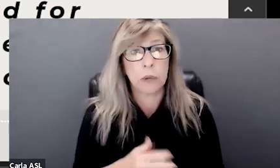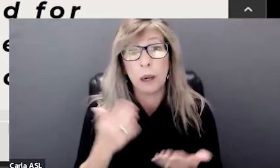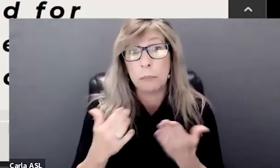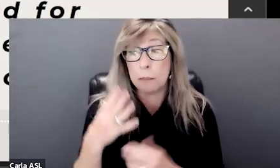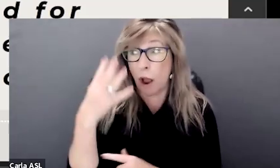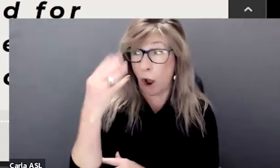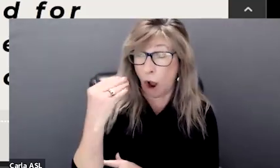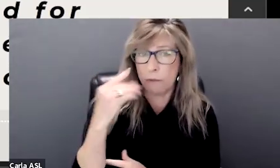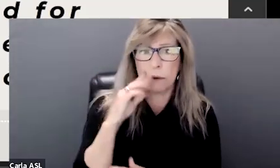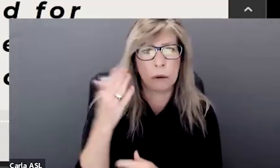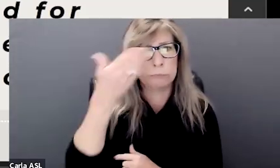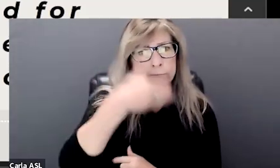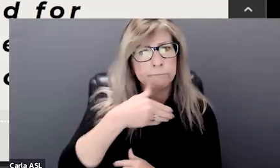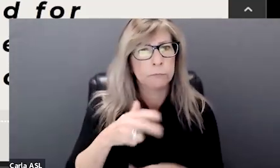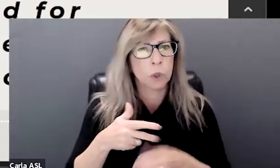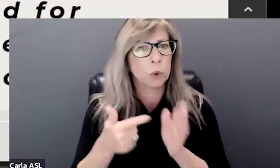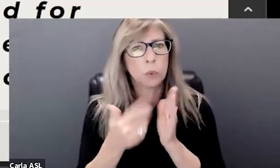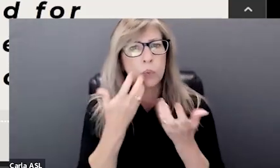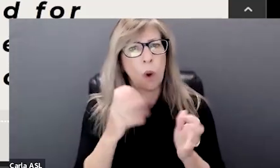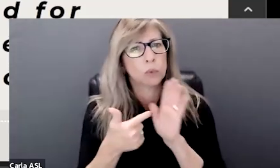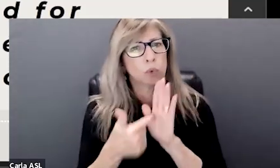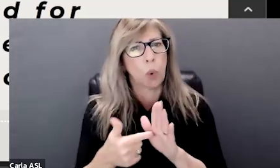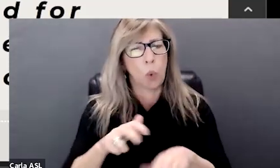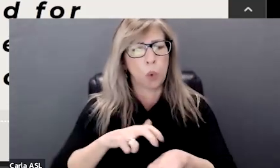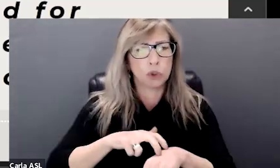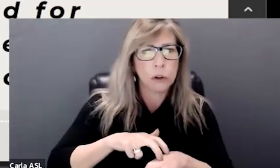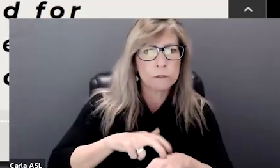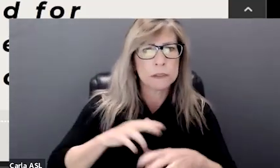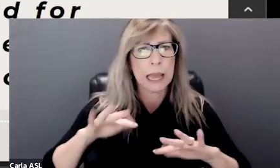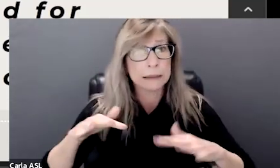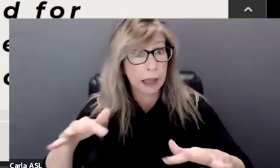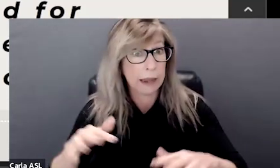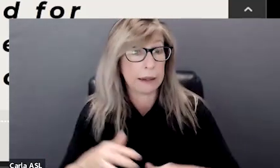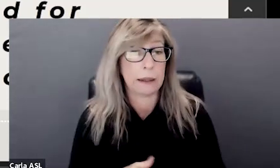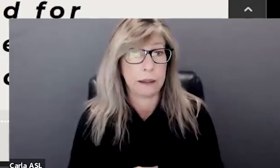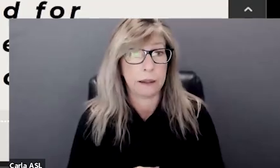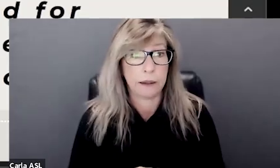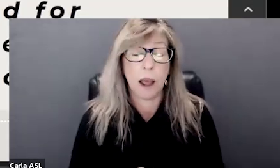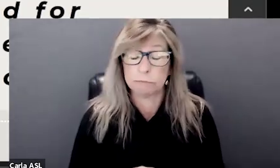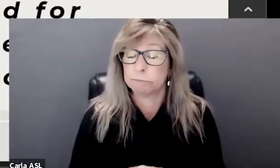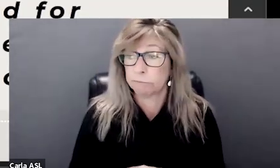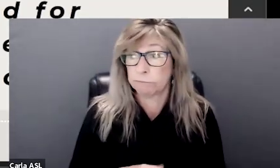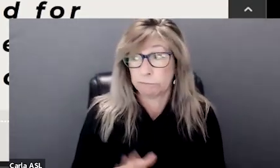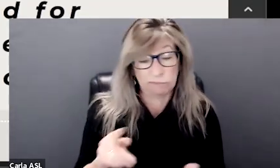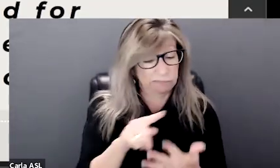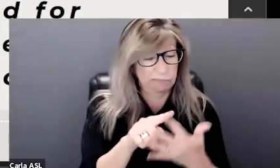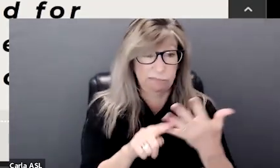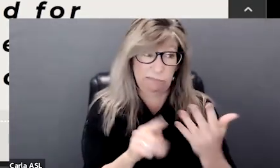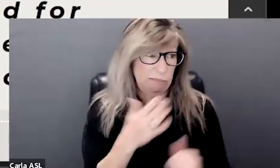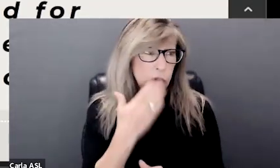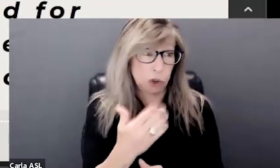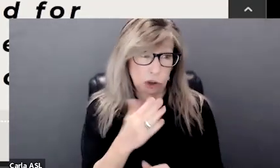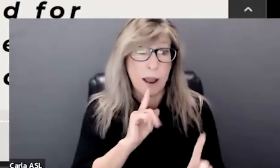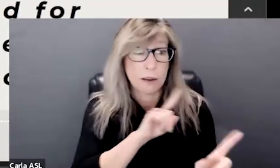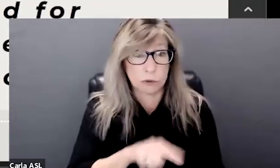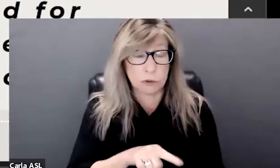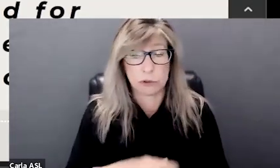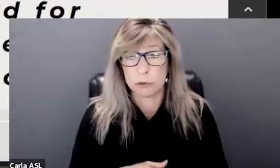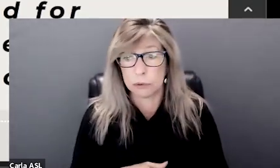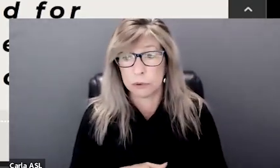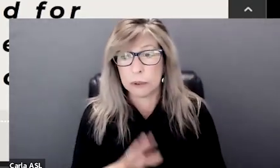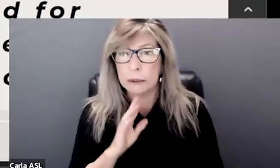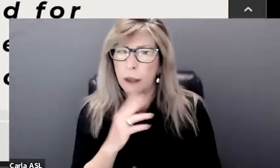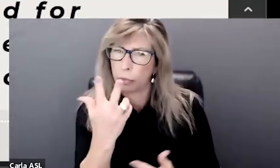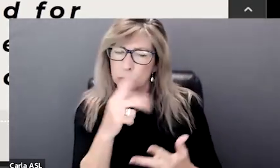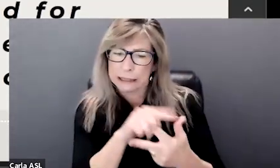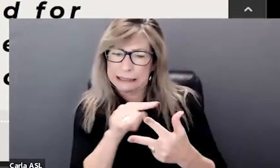Absolutely, absolutely. I'll call out 3 of those that jumped out at me. Number 1, the distraction. Sometimes it's much easier for